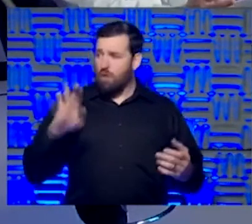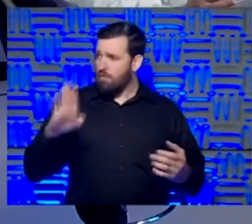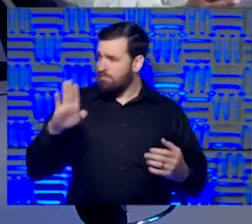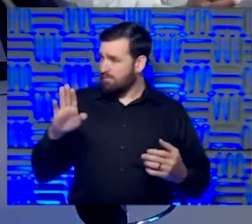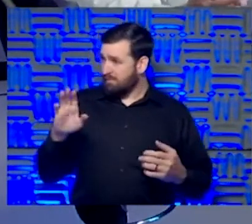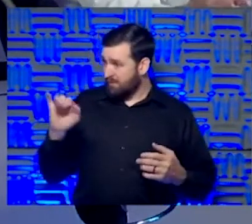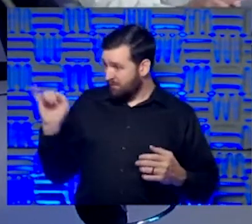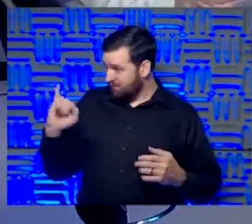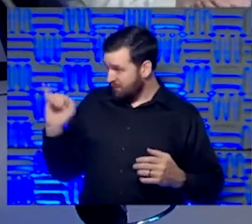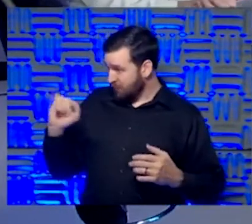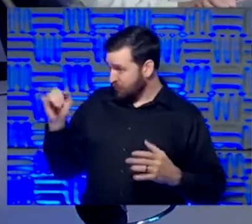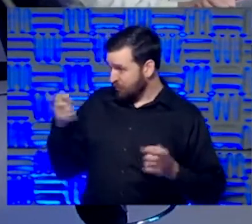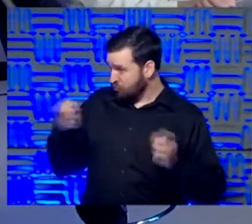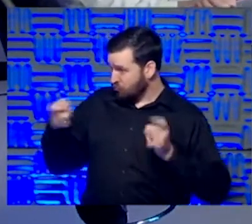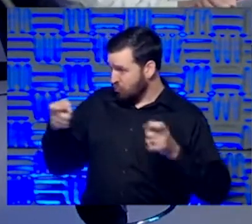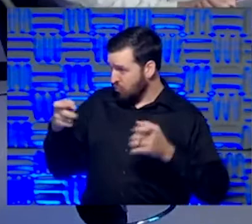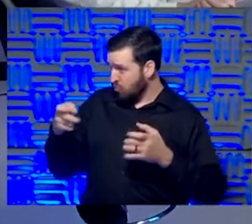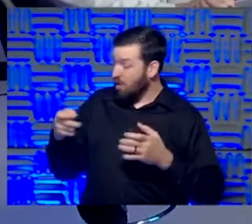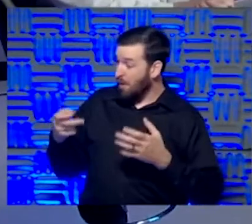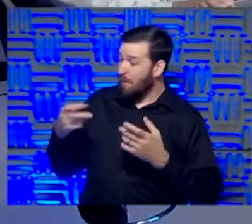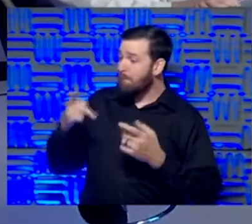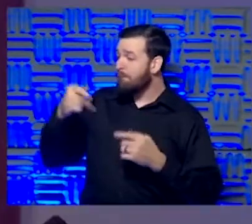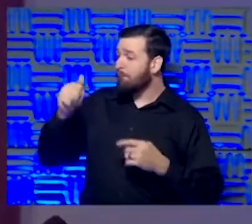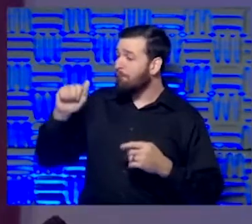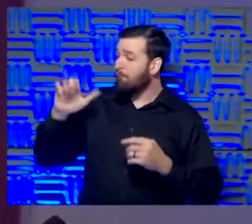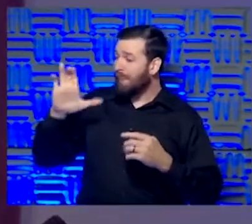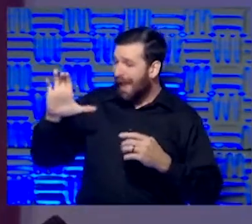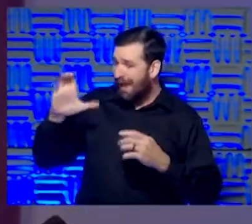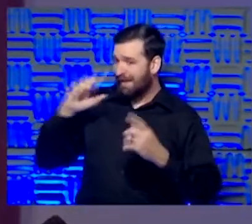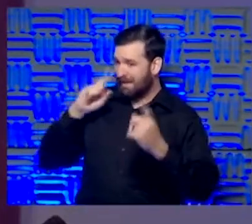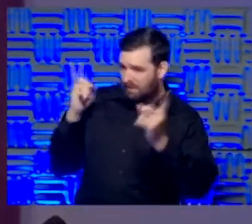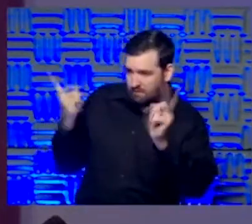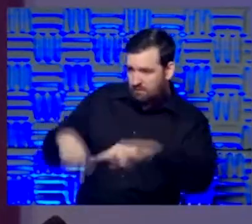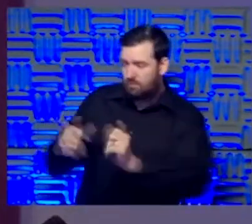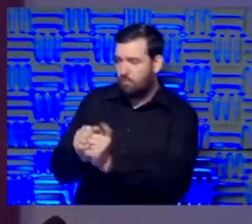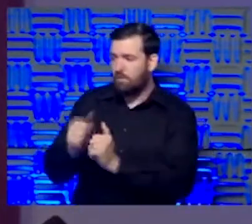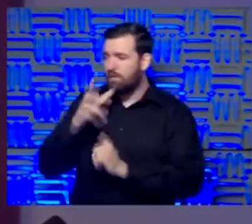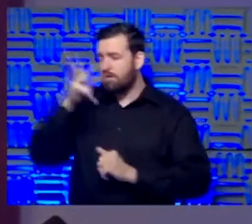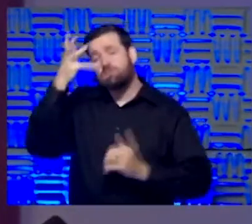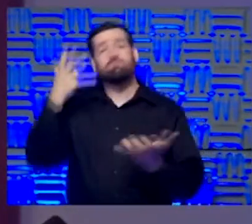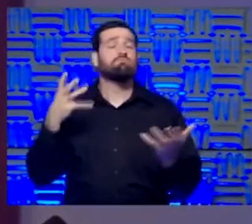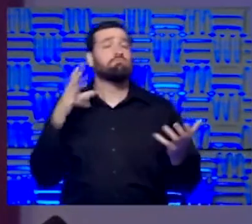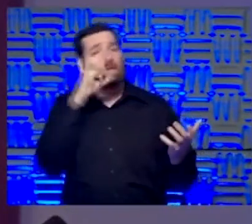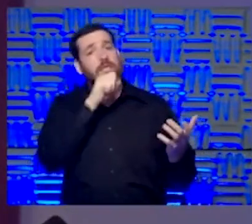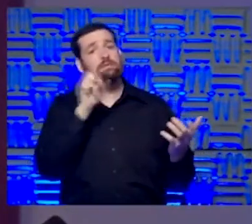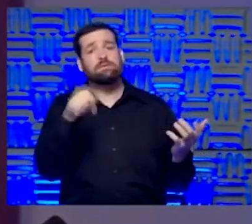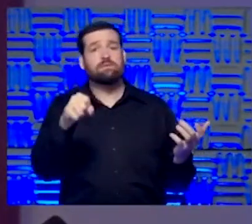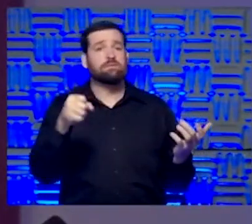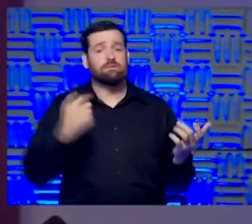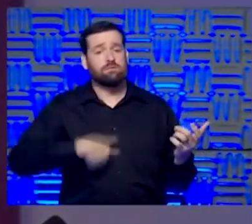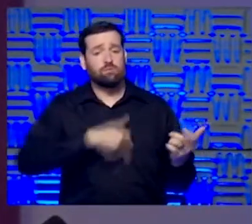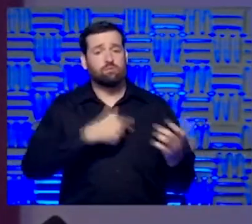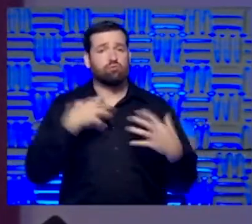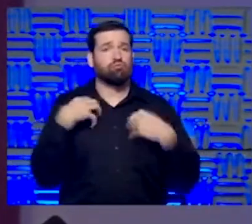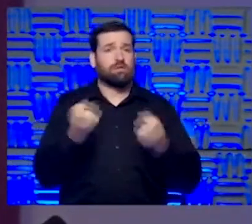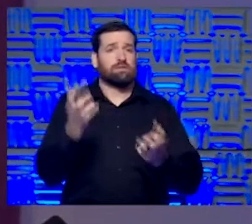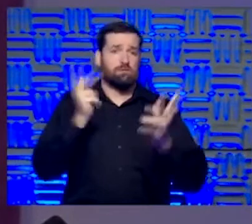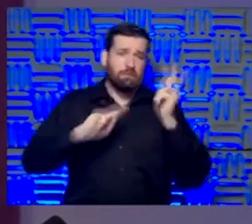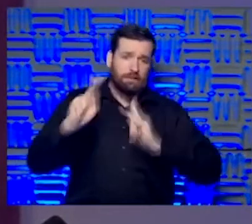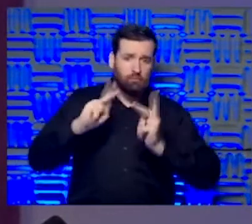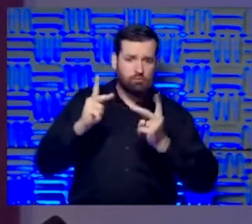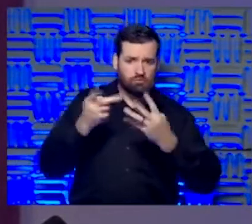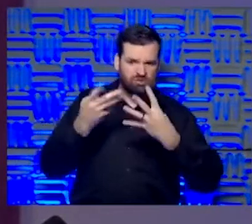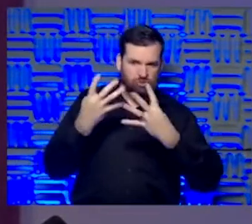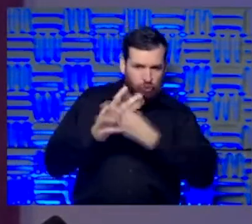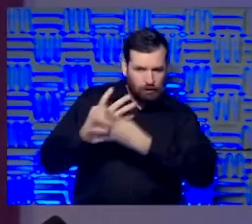at Children's Mercy? Are y'all doing pacts with parents? We are, I guess you could say we are, because we're trusting people in the screening process in terms